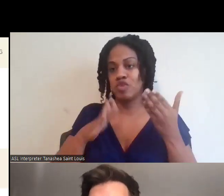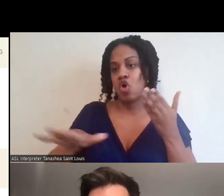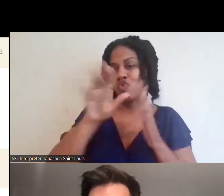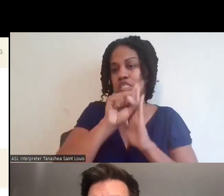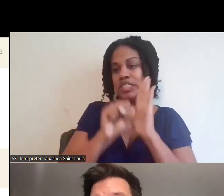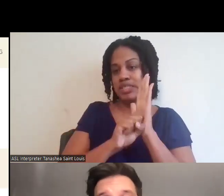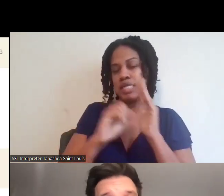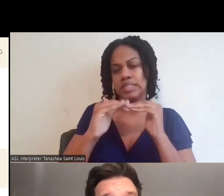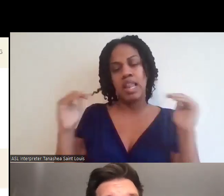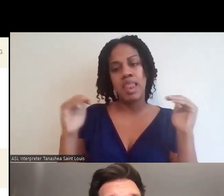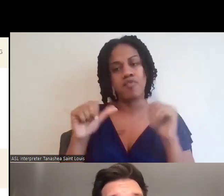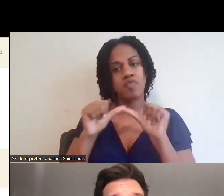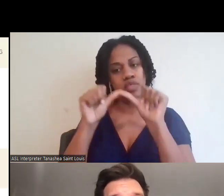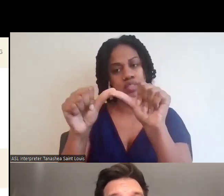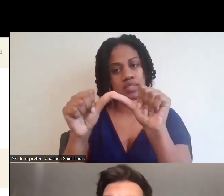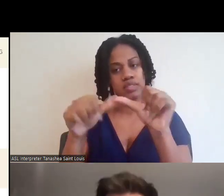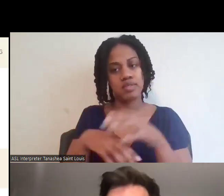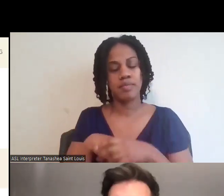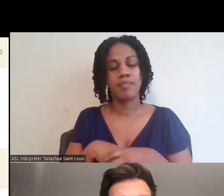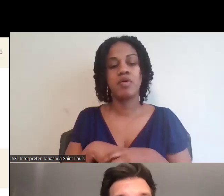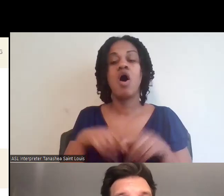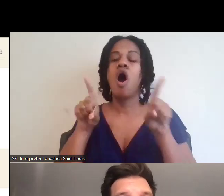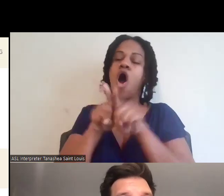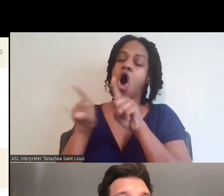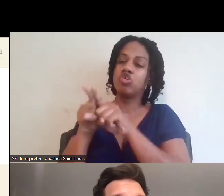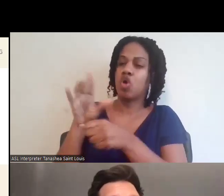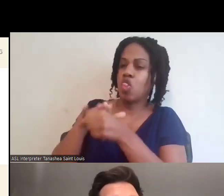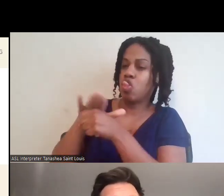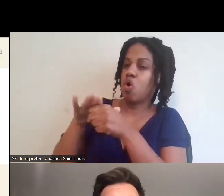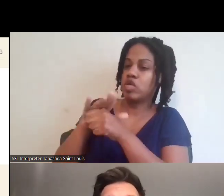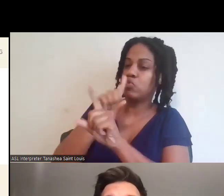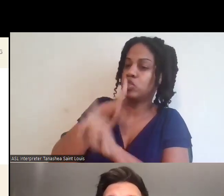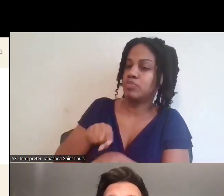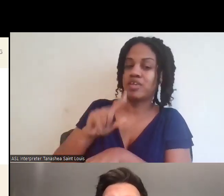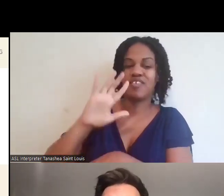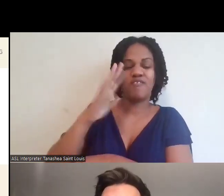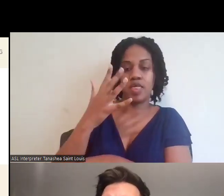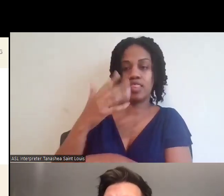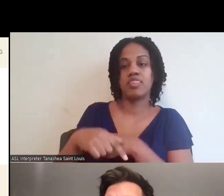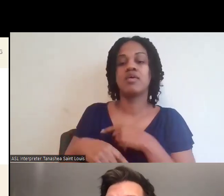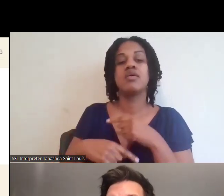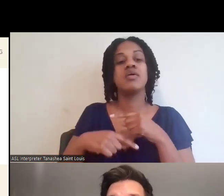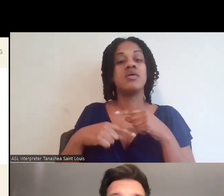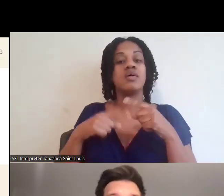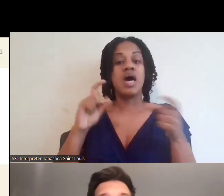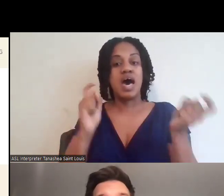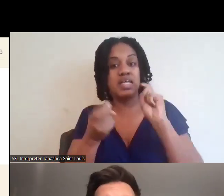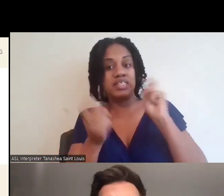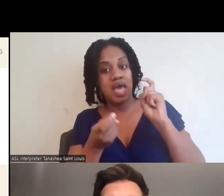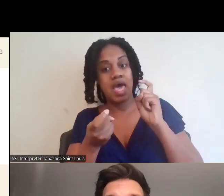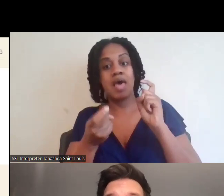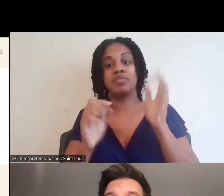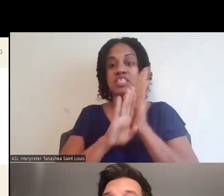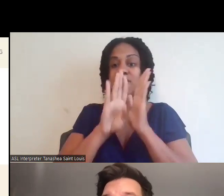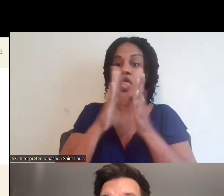There's a level of consistency, but it's also locally responsive. The fifth trait, it adapts and develops services, practices, and